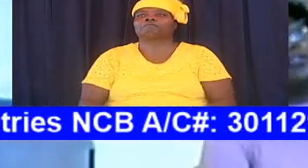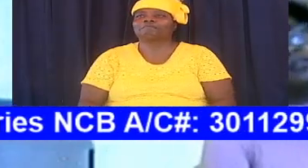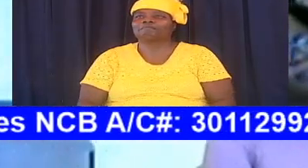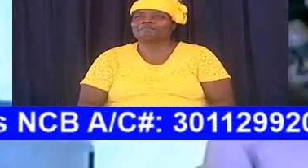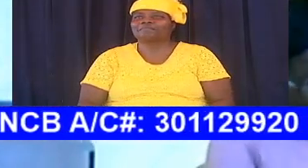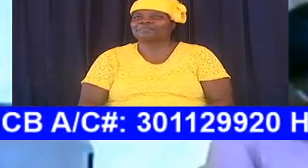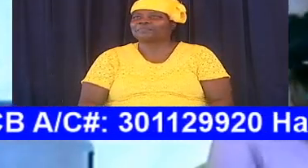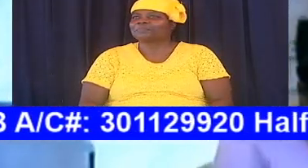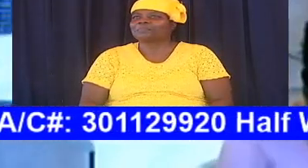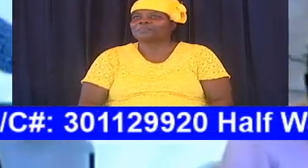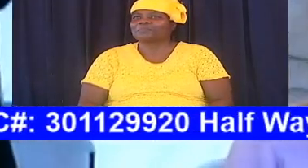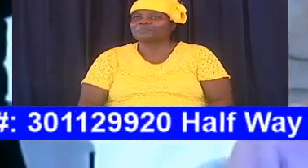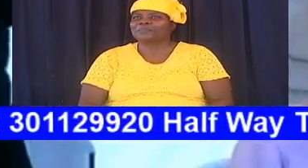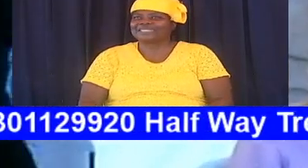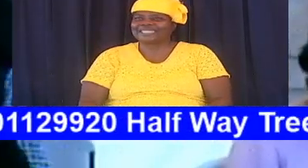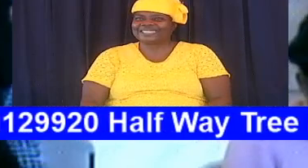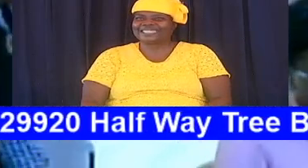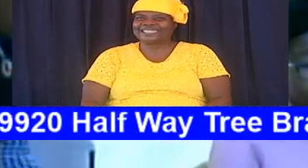Thank you, Jesus.